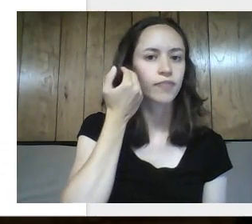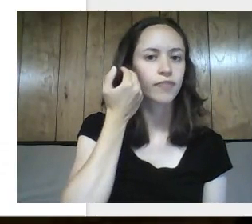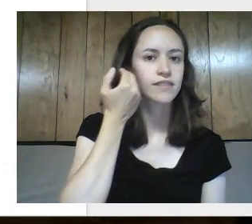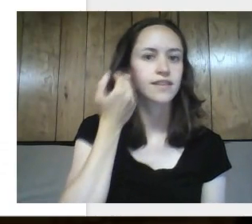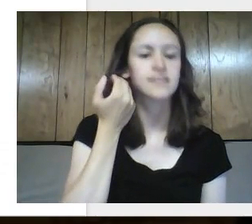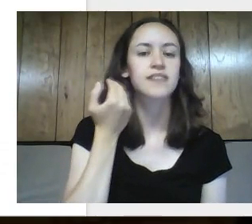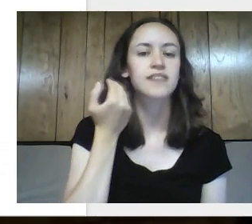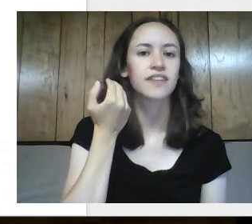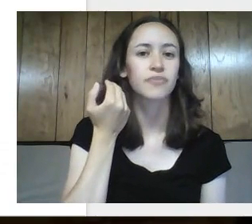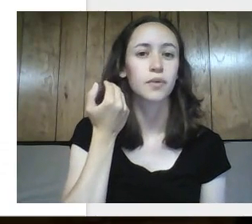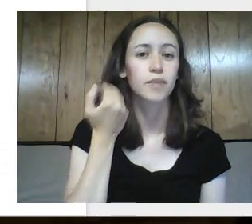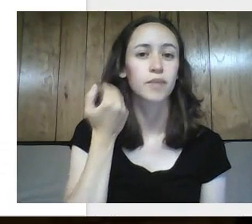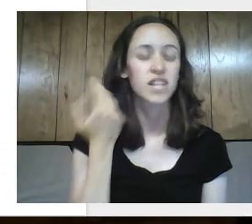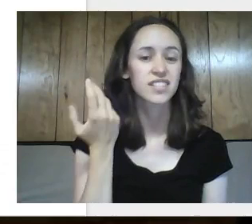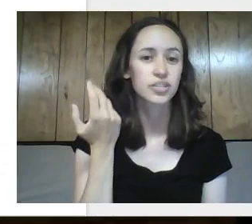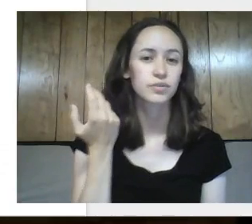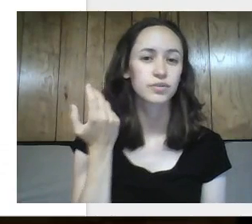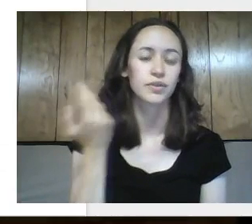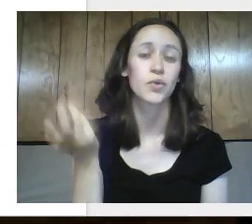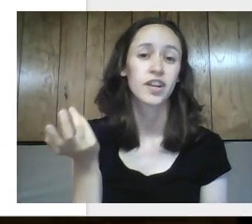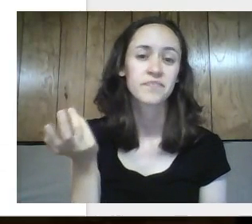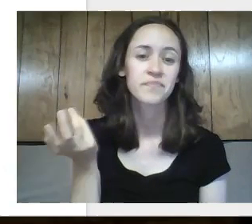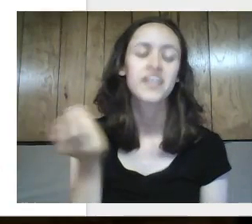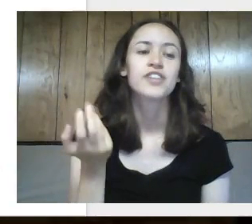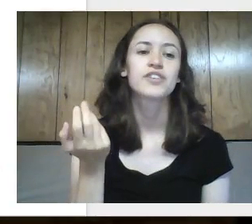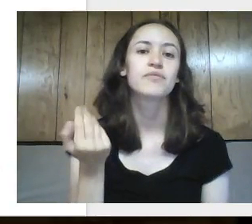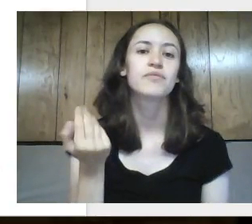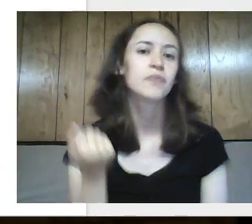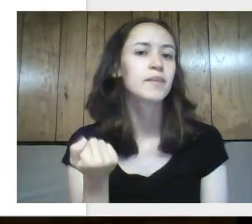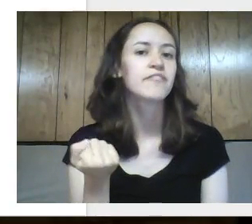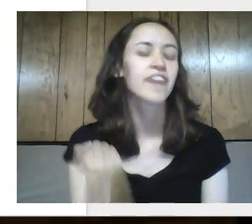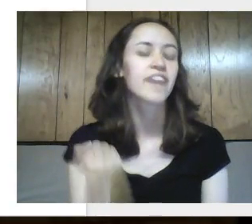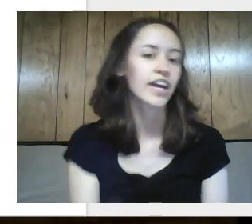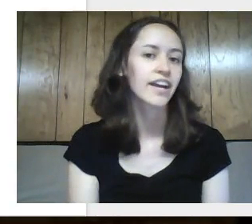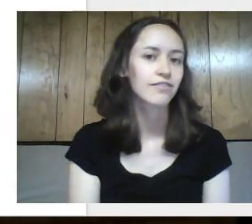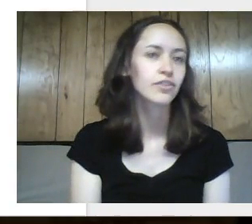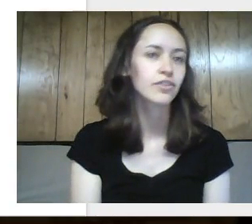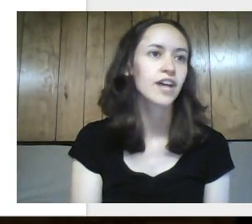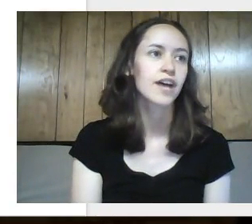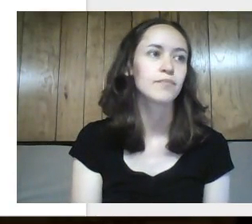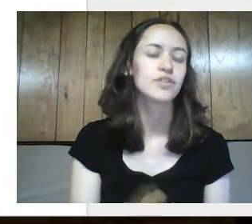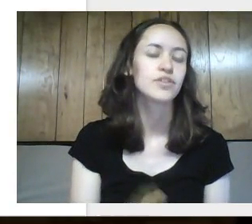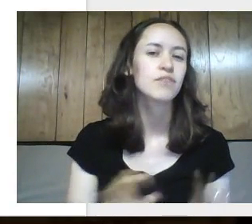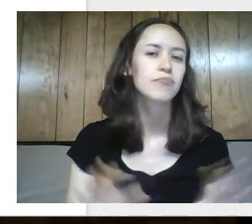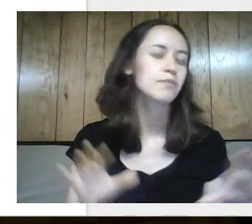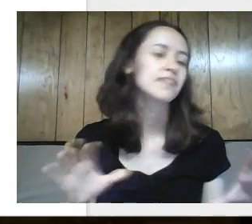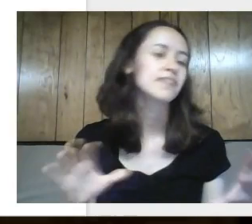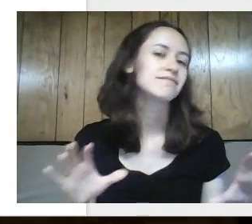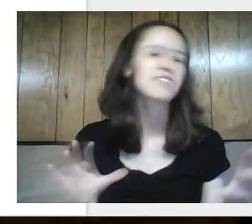quick movements, that's the sign for prostitute or whore. So you want to be very careful.